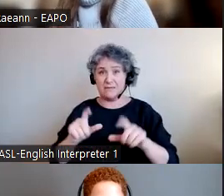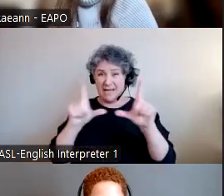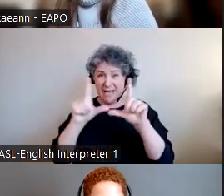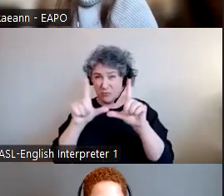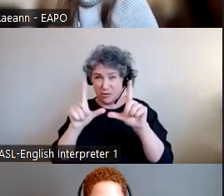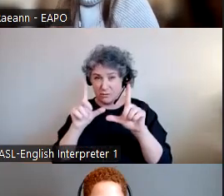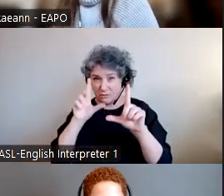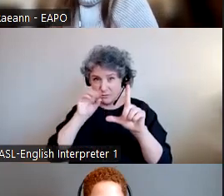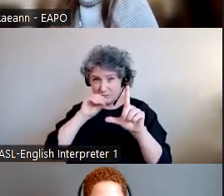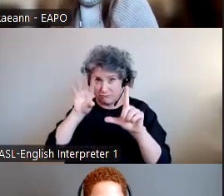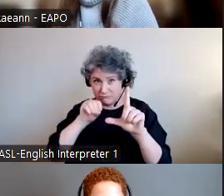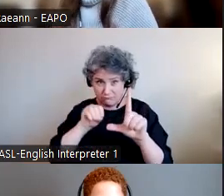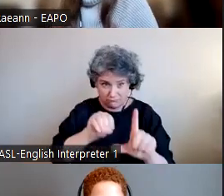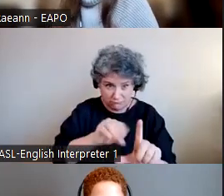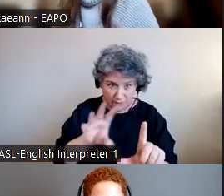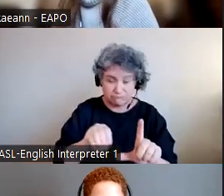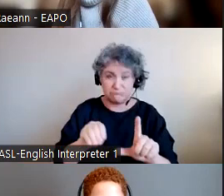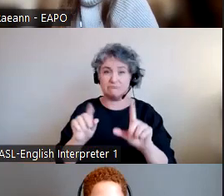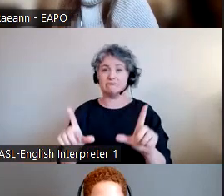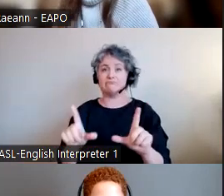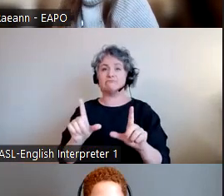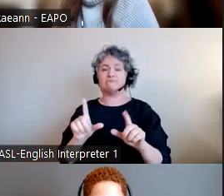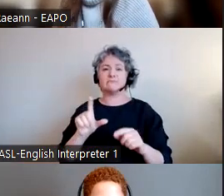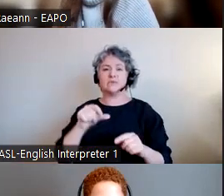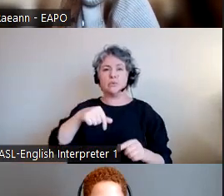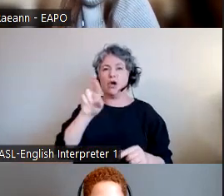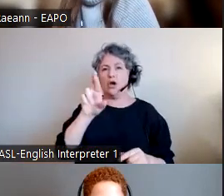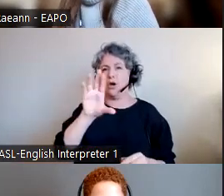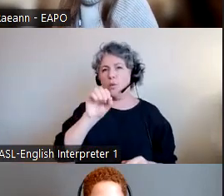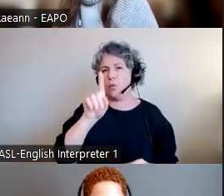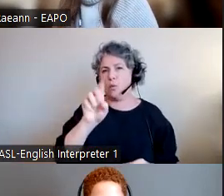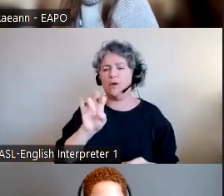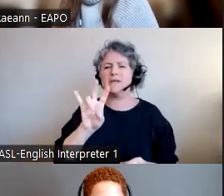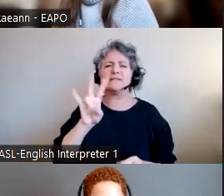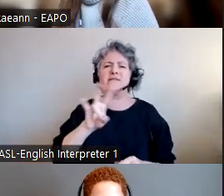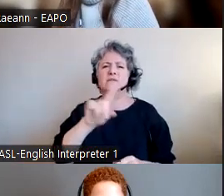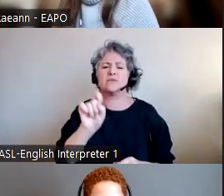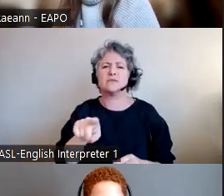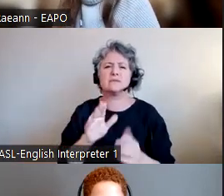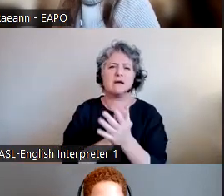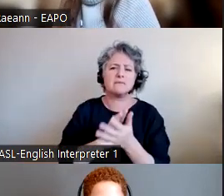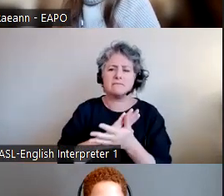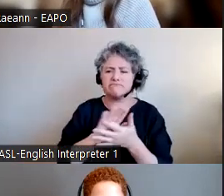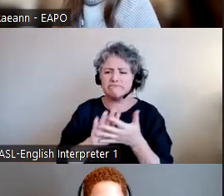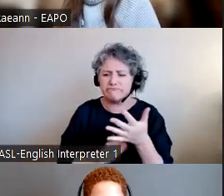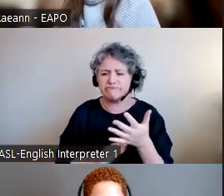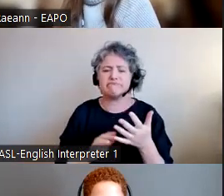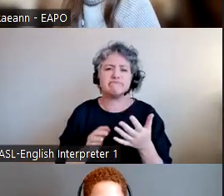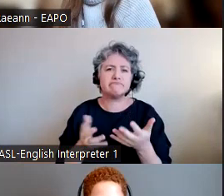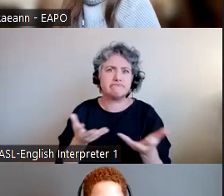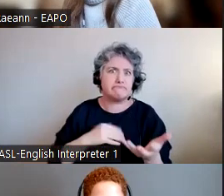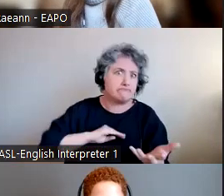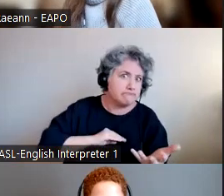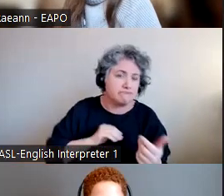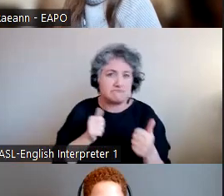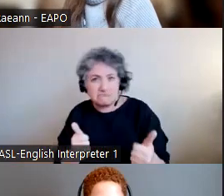to finishing the quiz, the survey, 7 questions, very quick. And we will send out a link as well if you